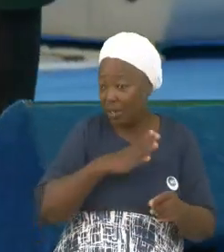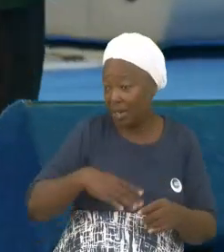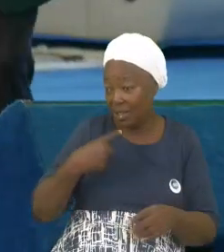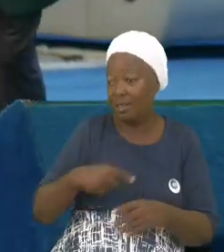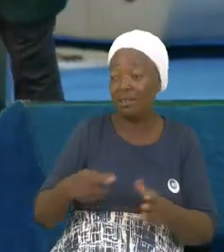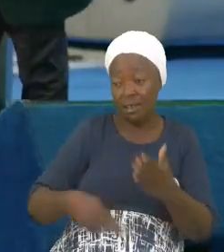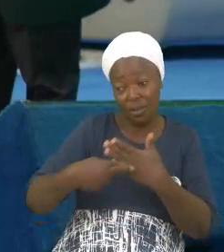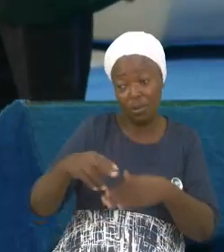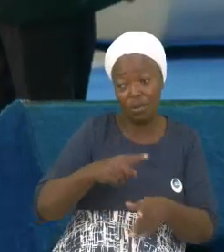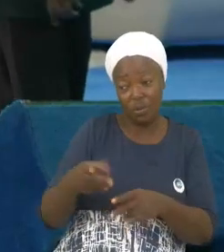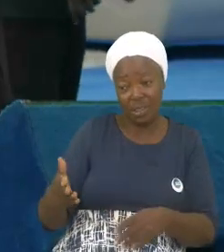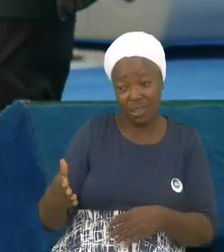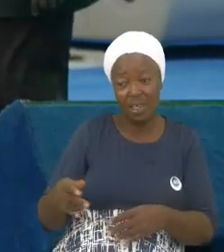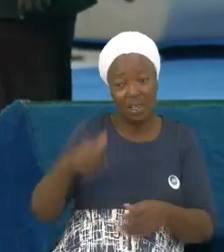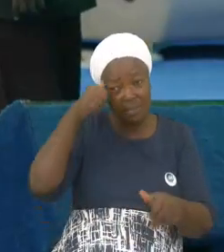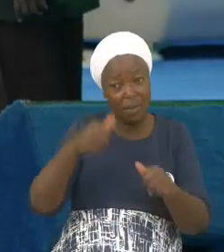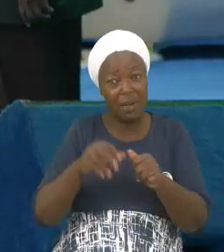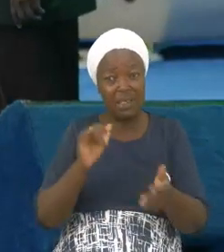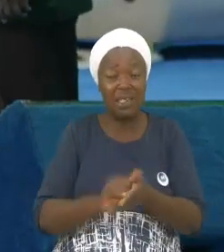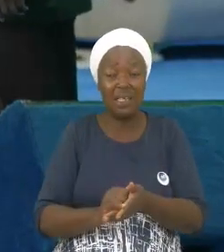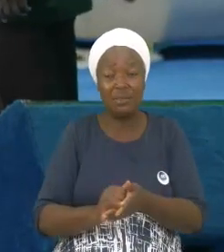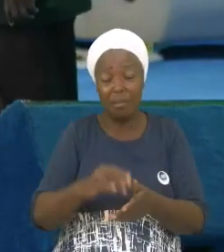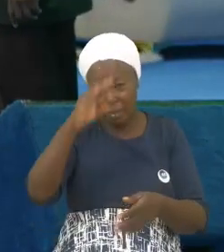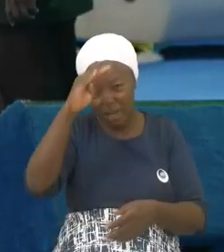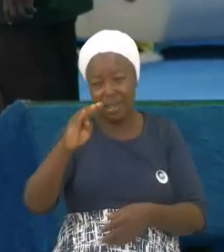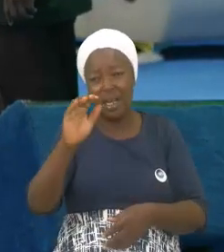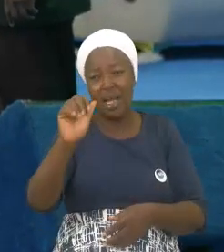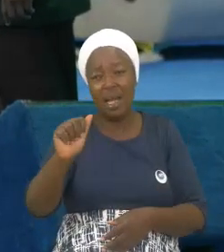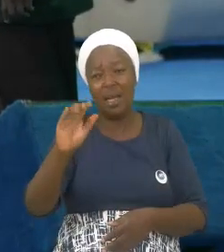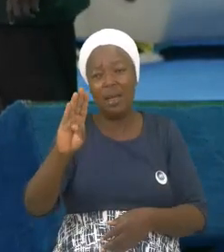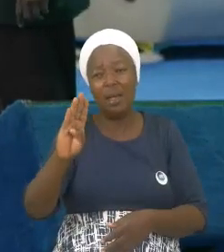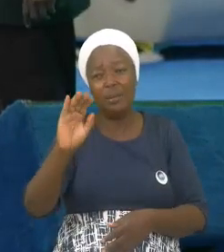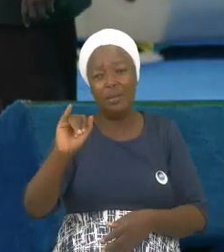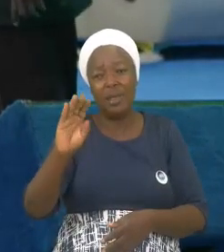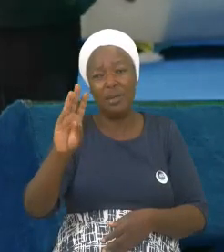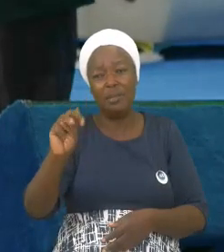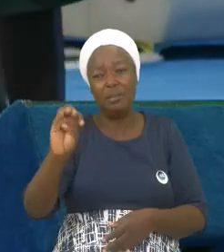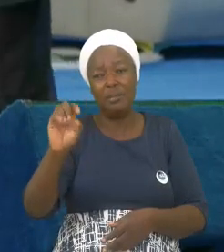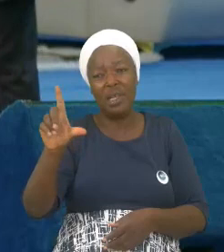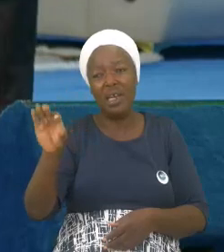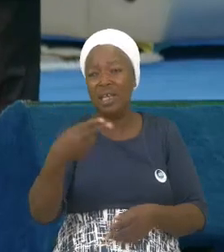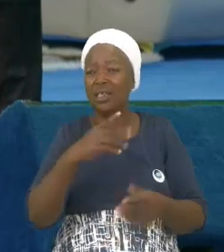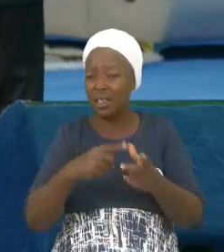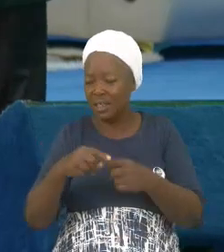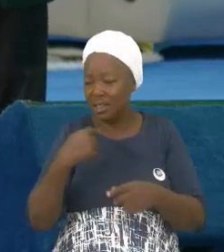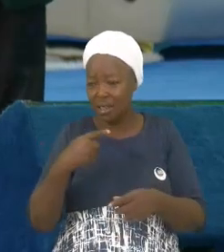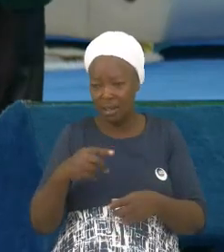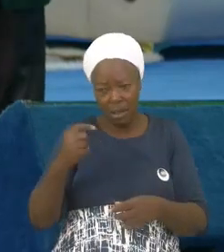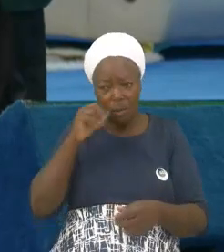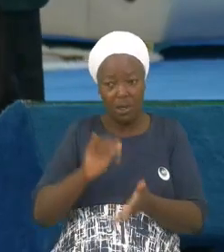Abimelech, the woman you have there is the wife of another man. Restore